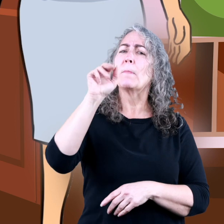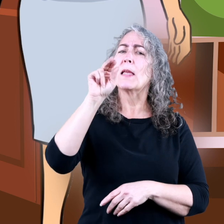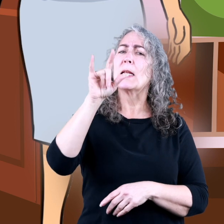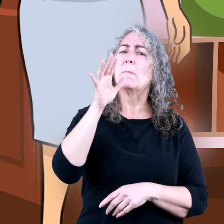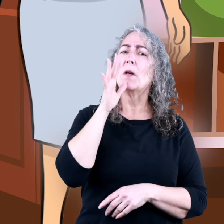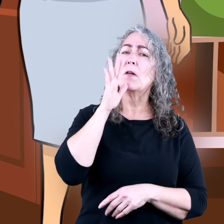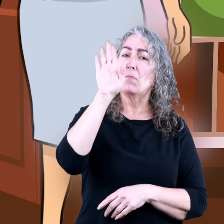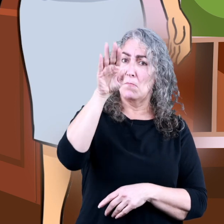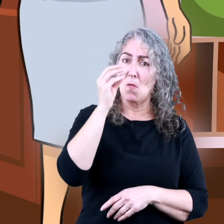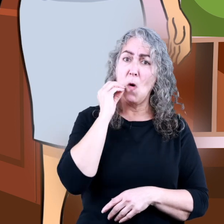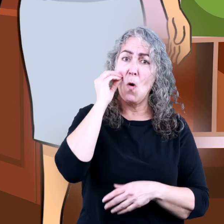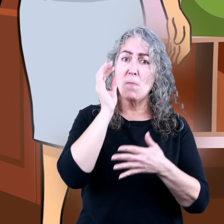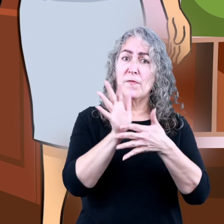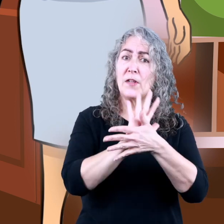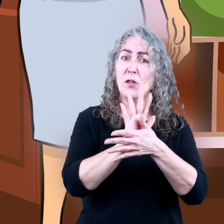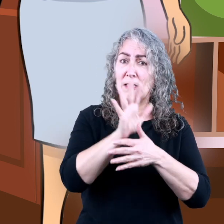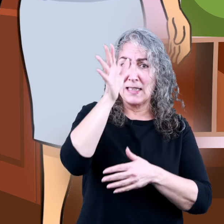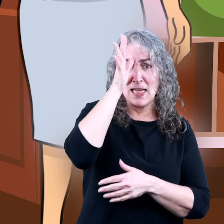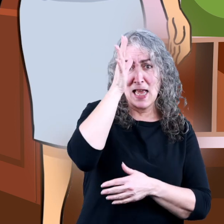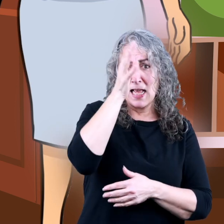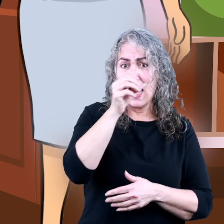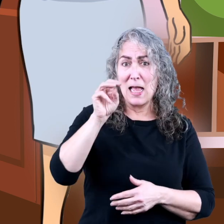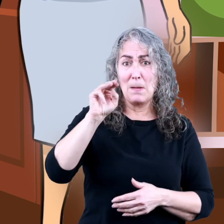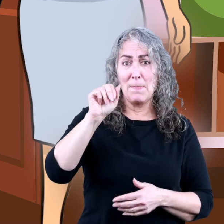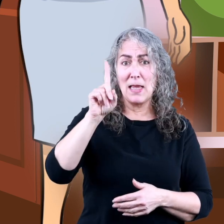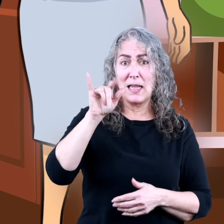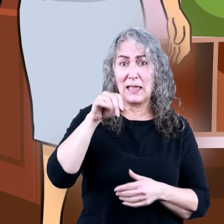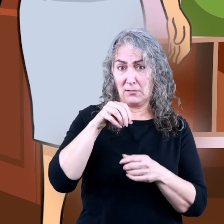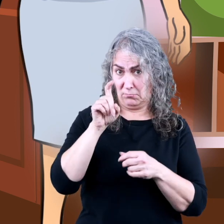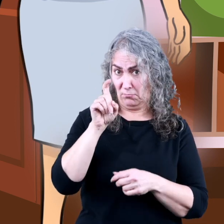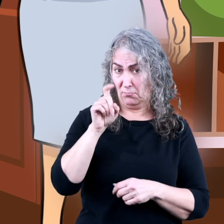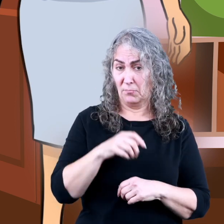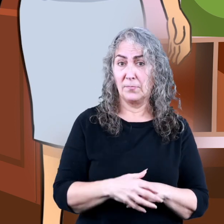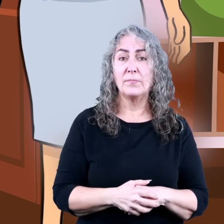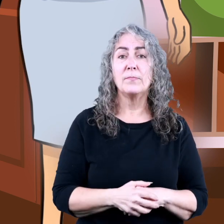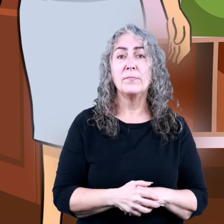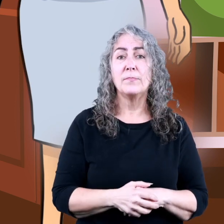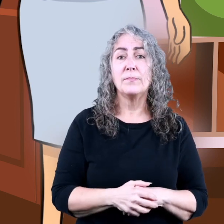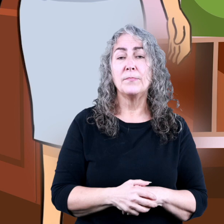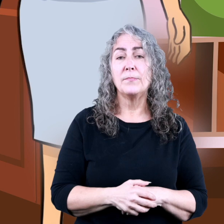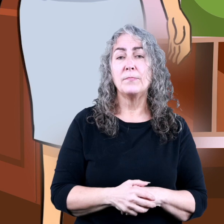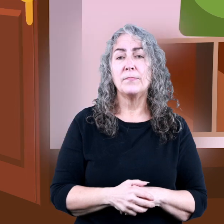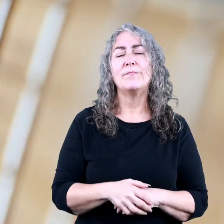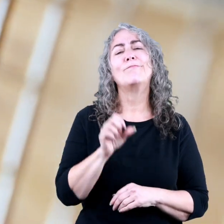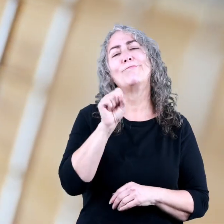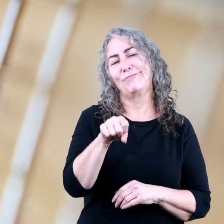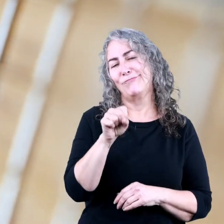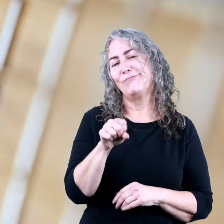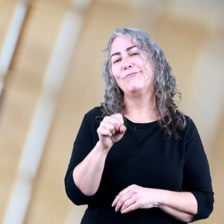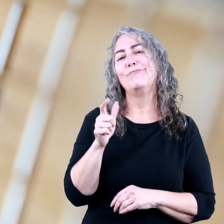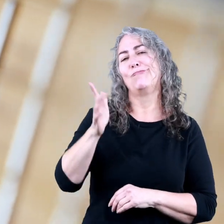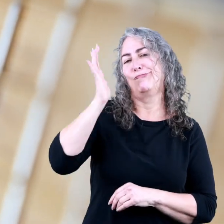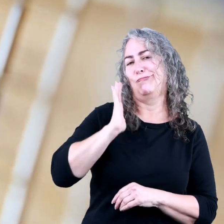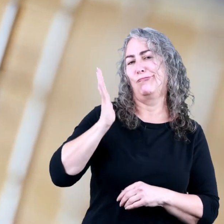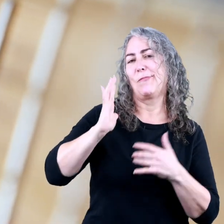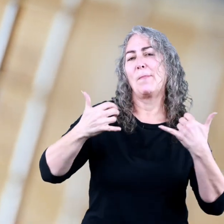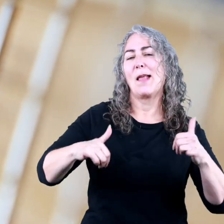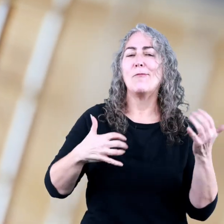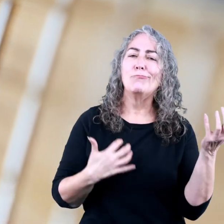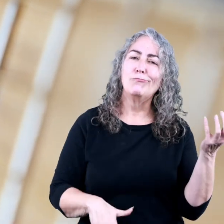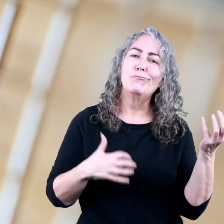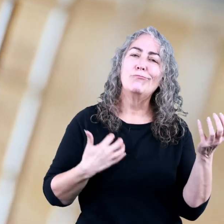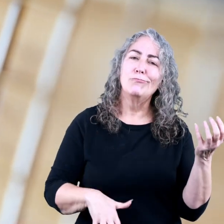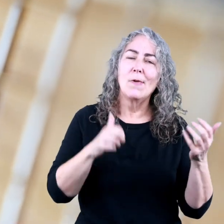mom. "It's a home movie of Mandy and her dad," she replied. "He used to play the guitar for